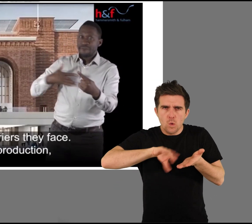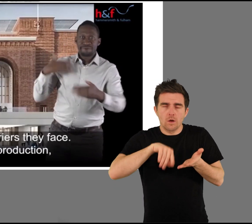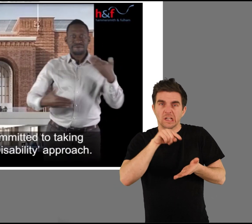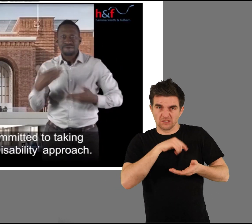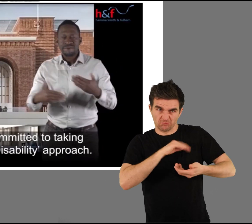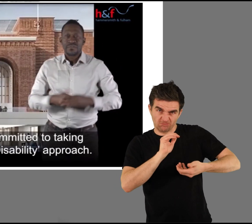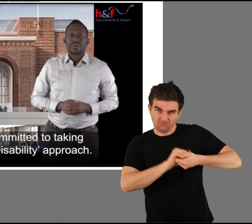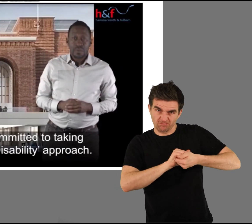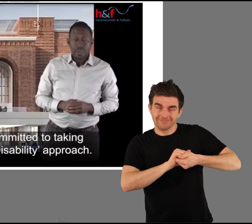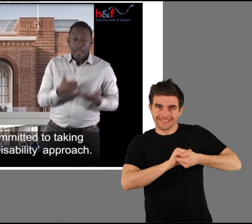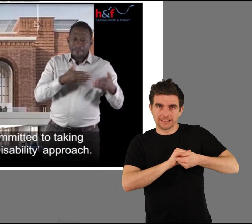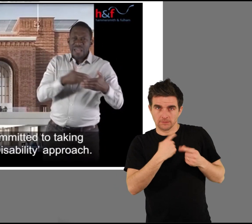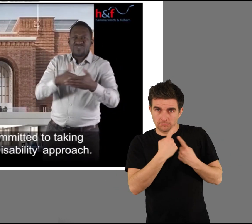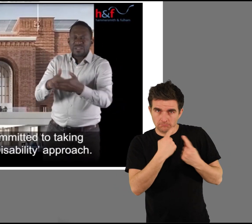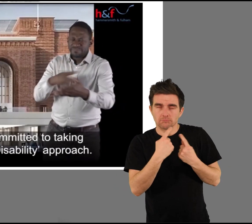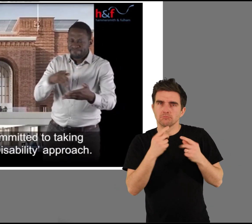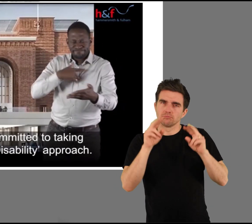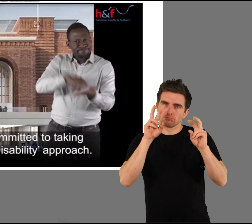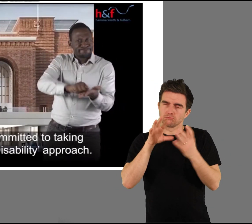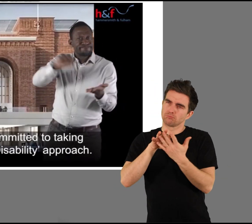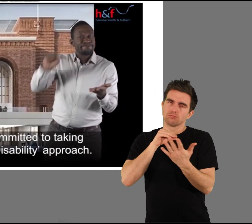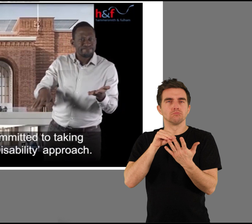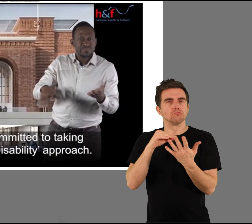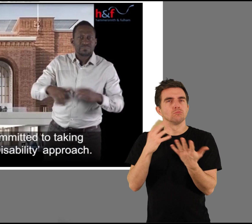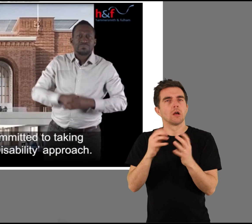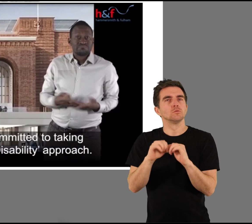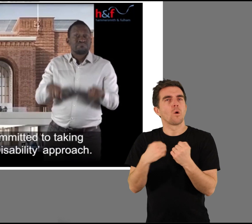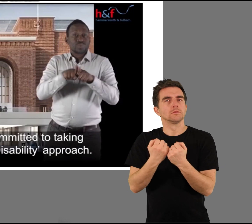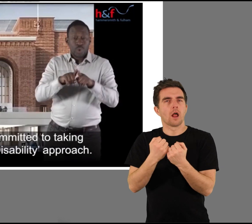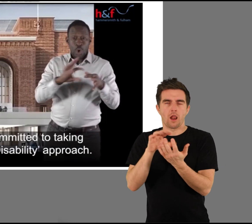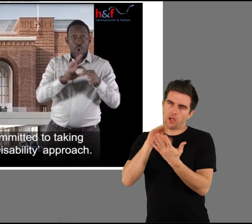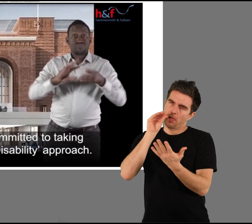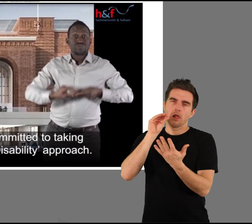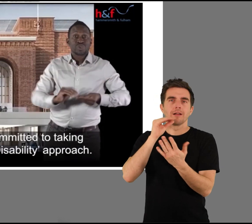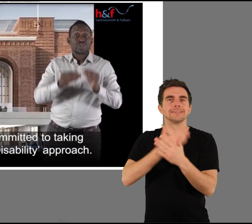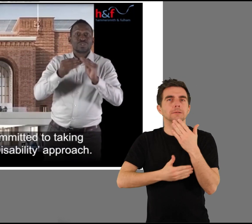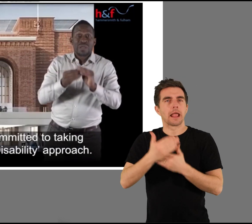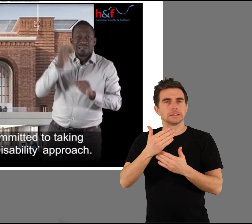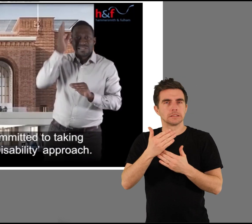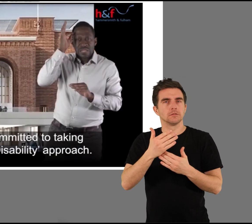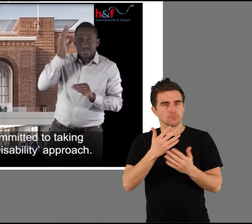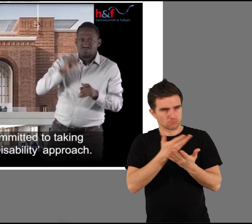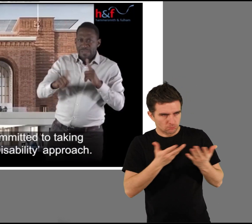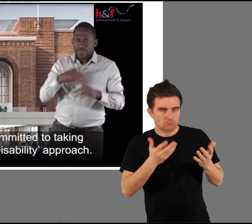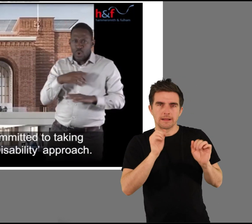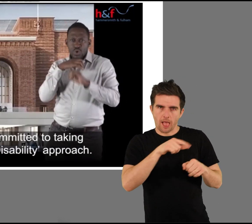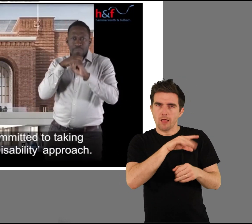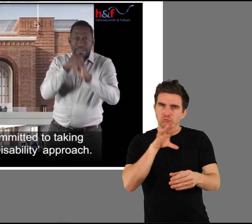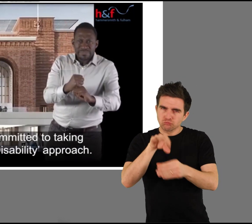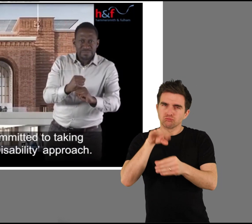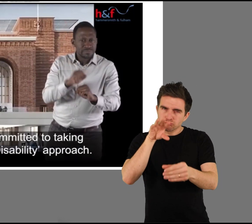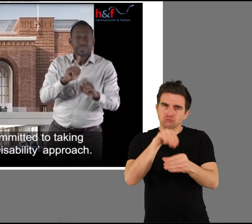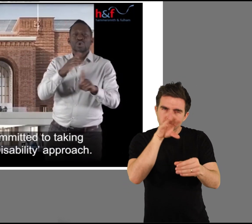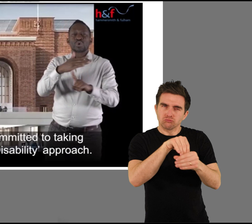co-production, the Council is also committed to taking the social model of disability approach.